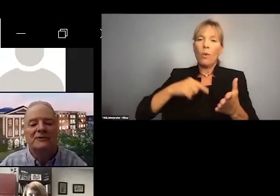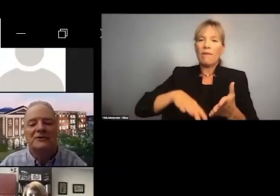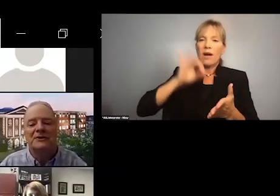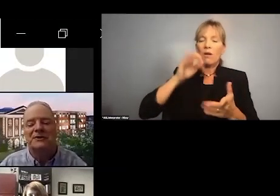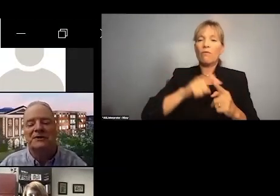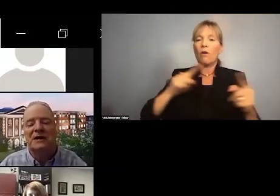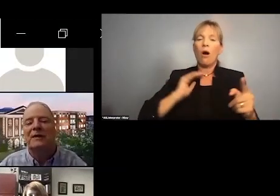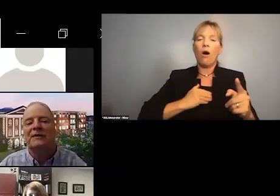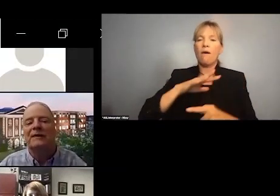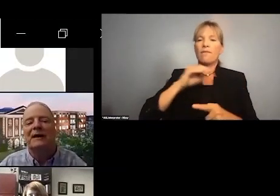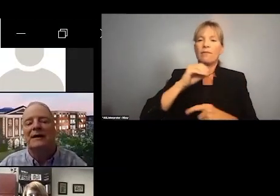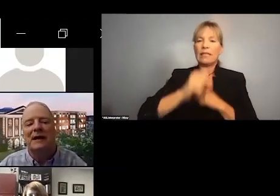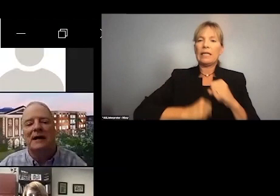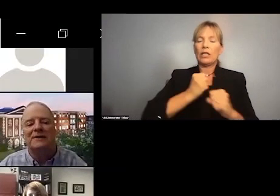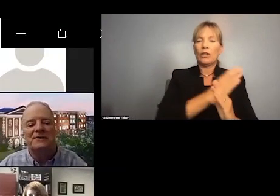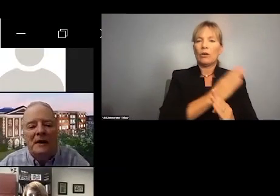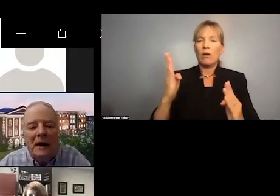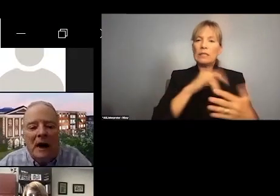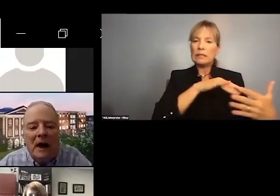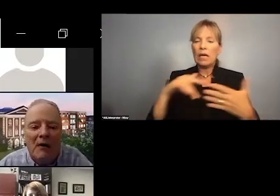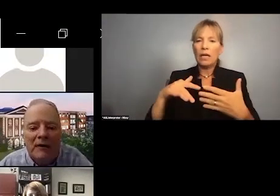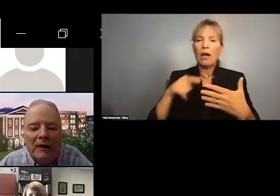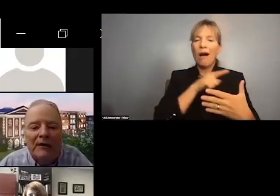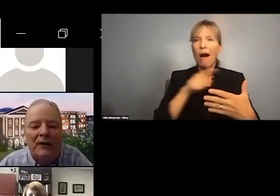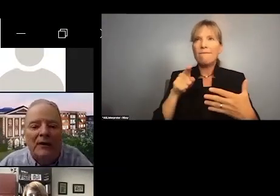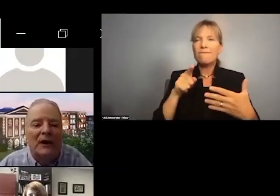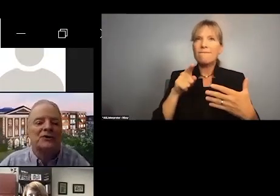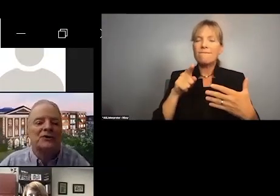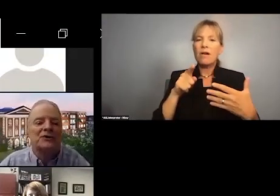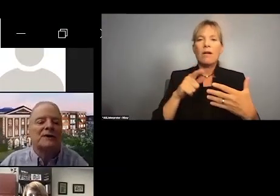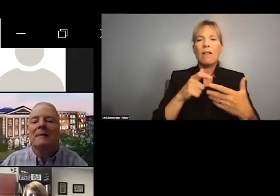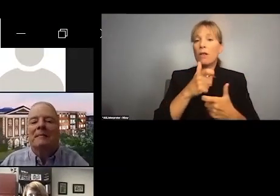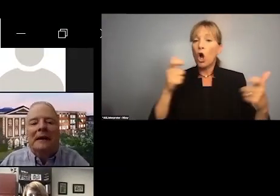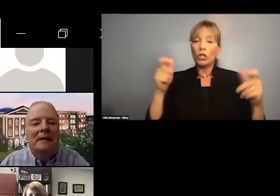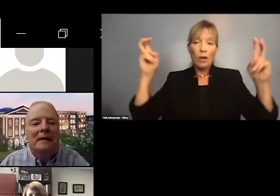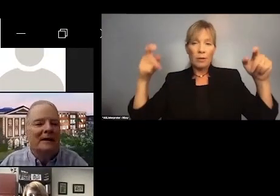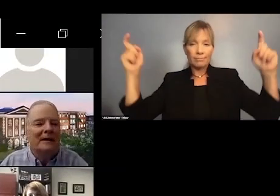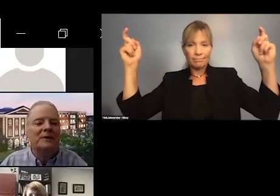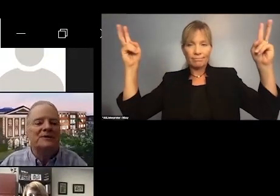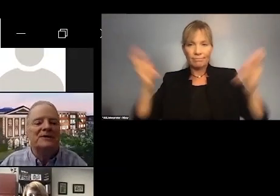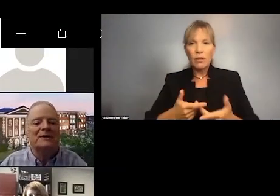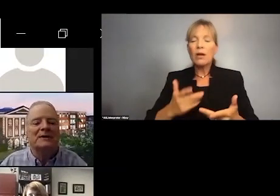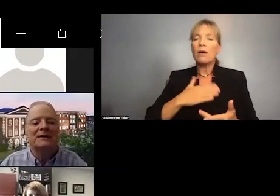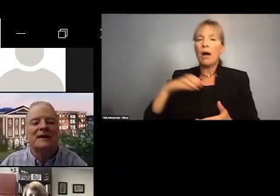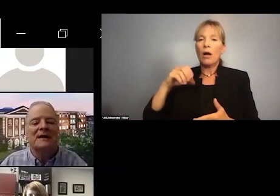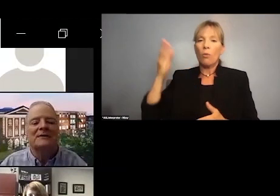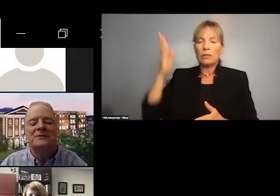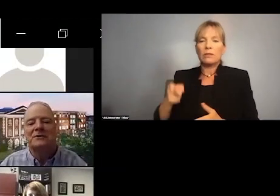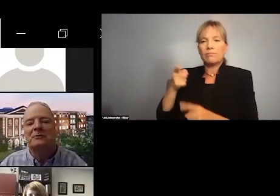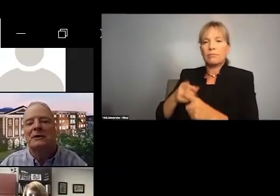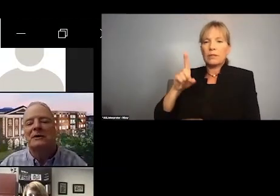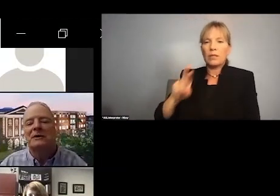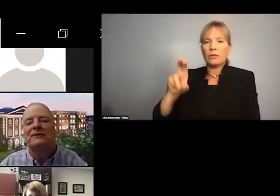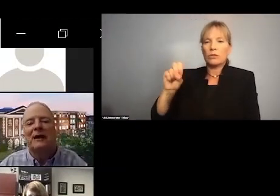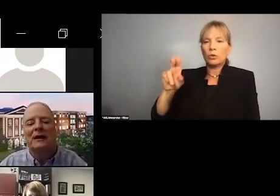50-year longitudinal study within the context of the larger topic. My co-presenter is Dr.